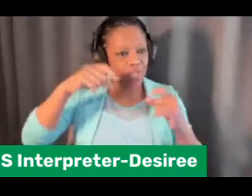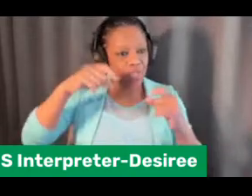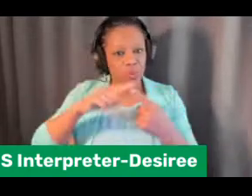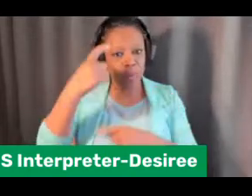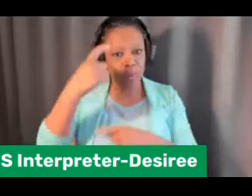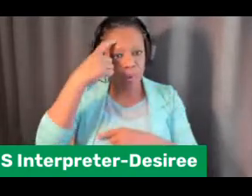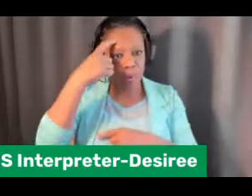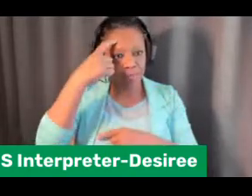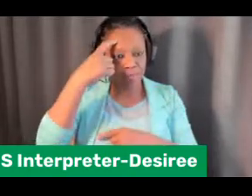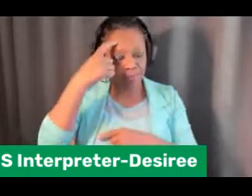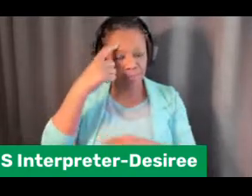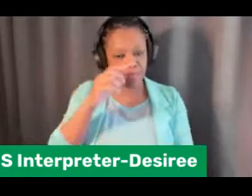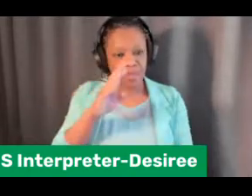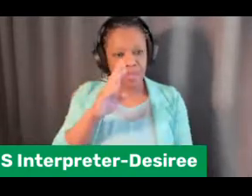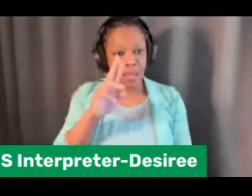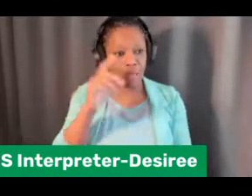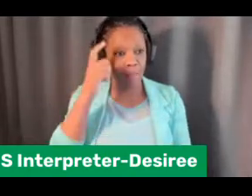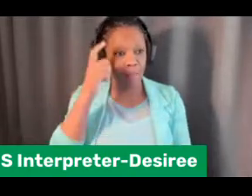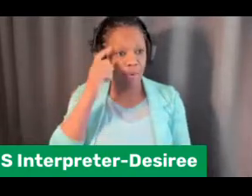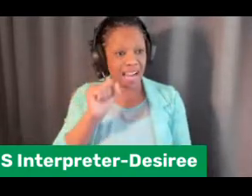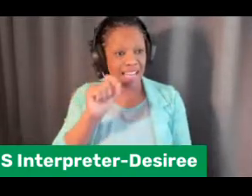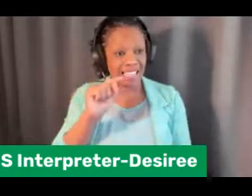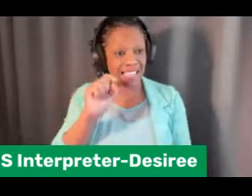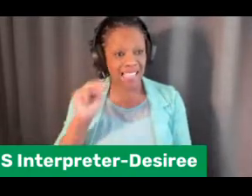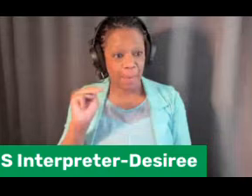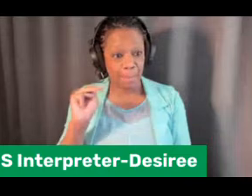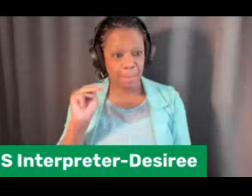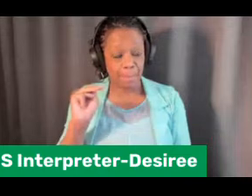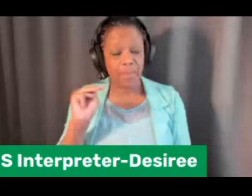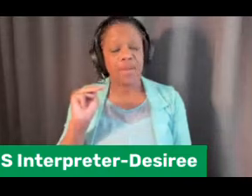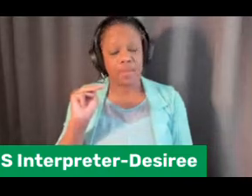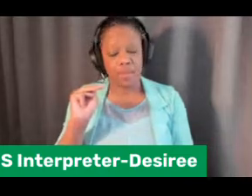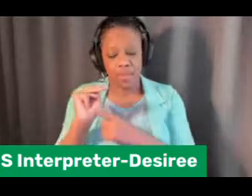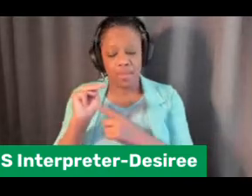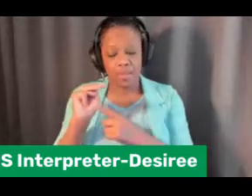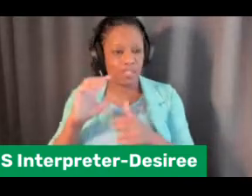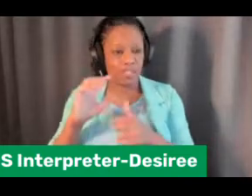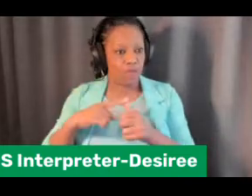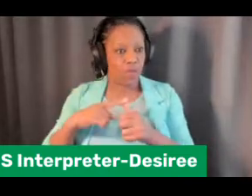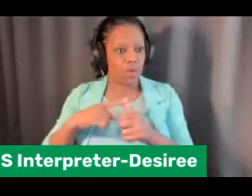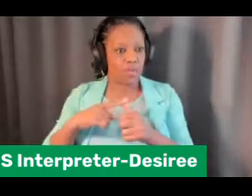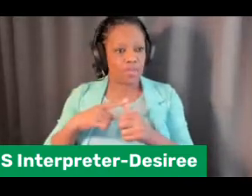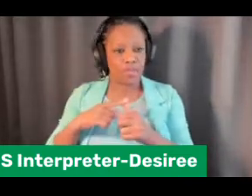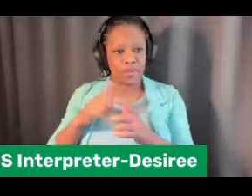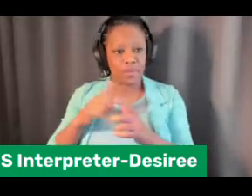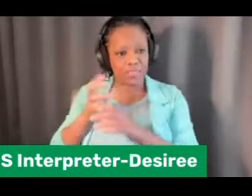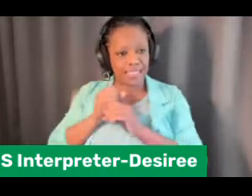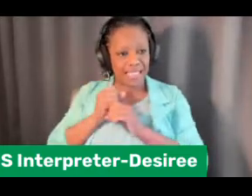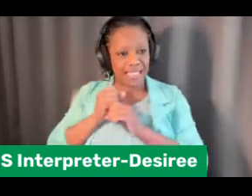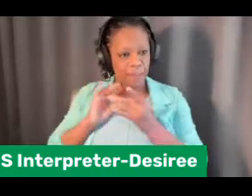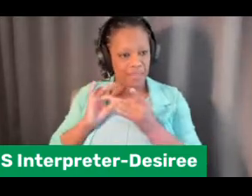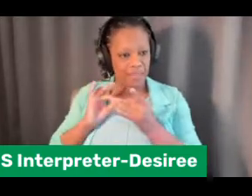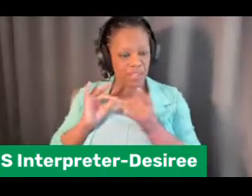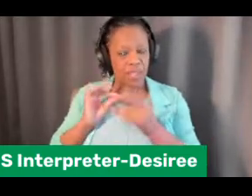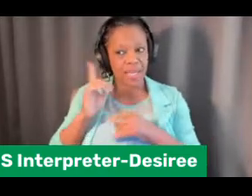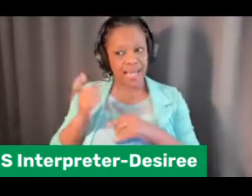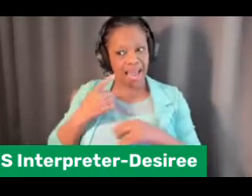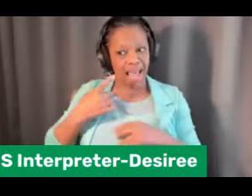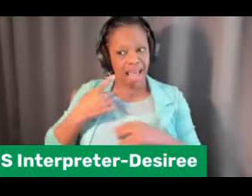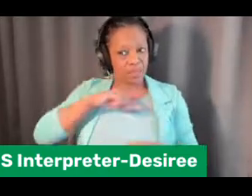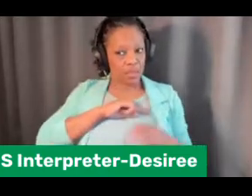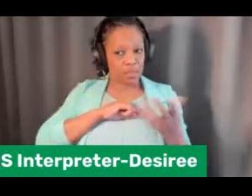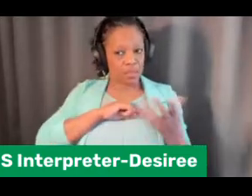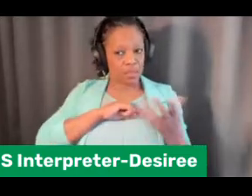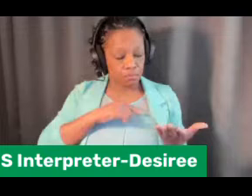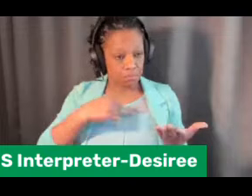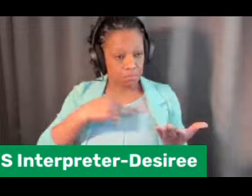asks us a simple question: am I safe? If we're not safe, what happens? What do? Do